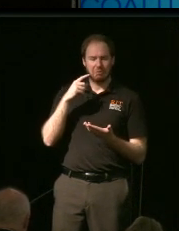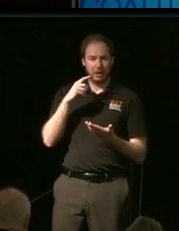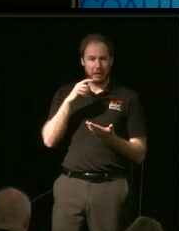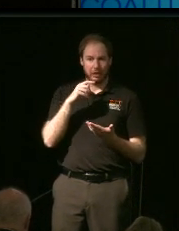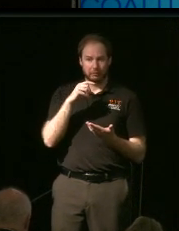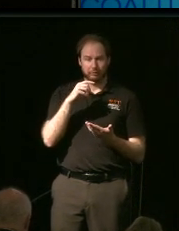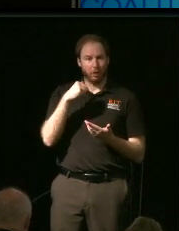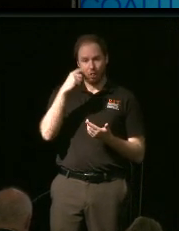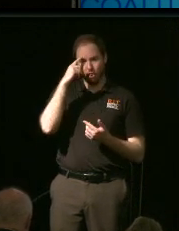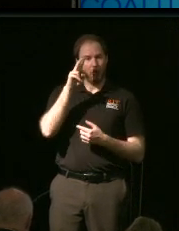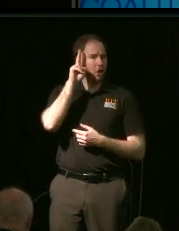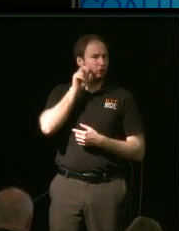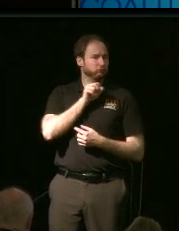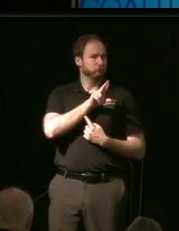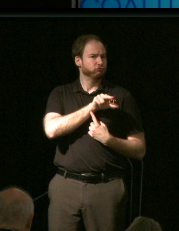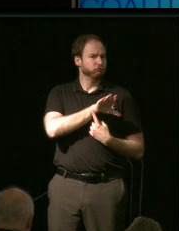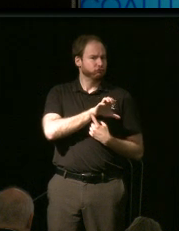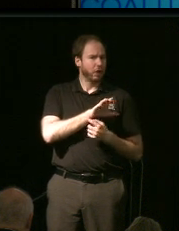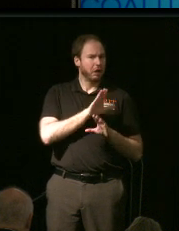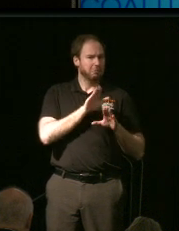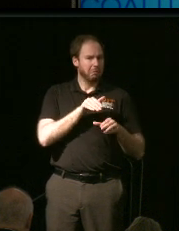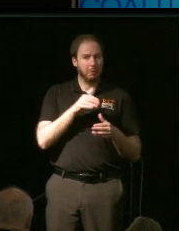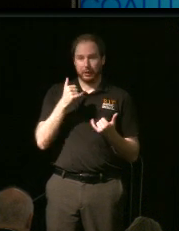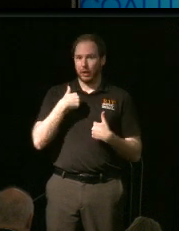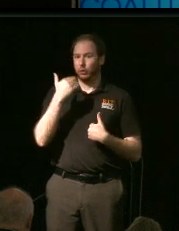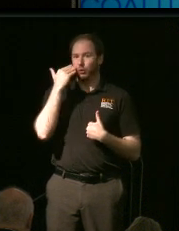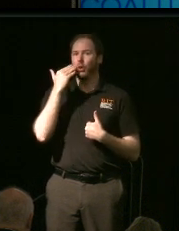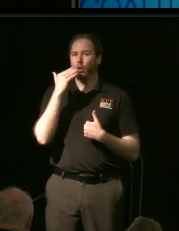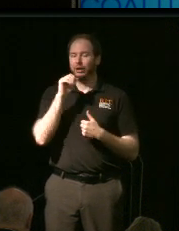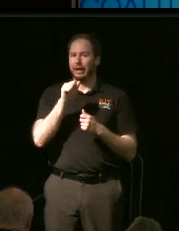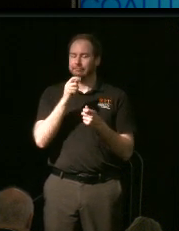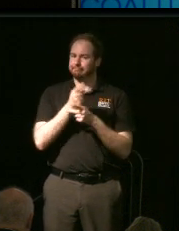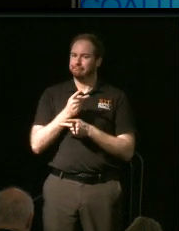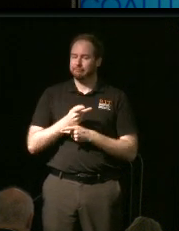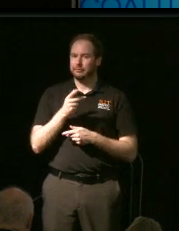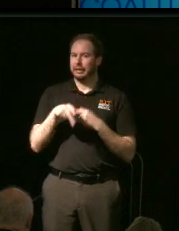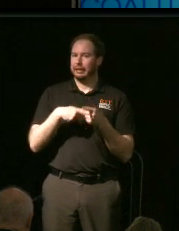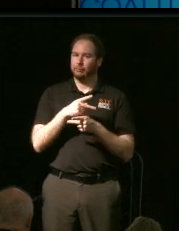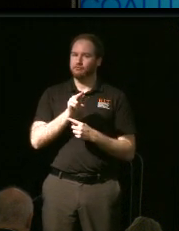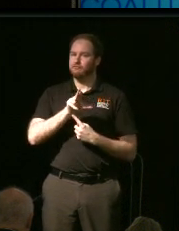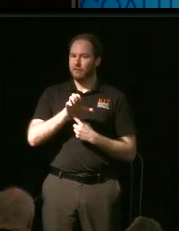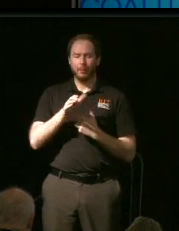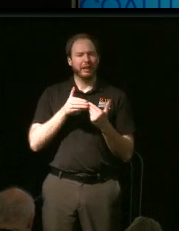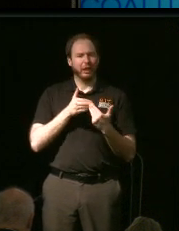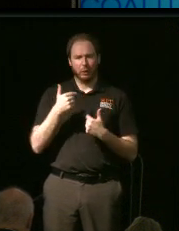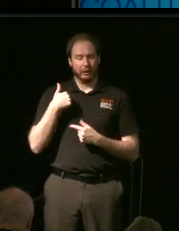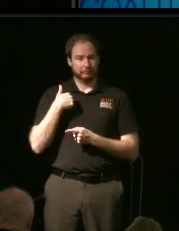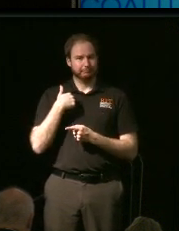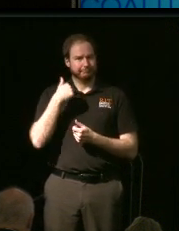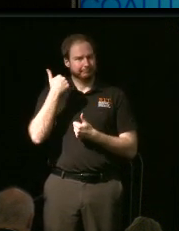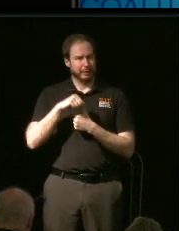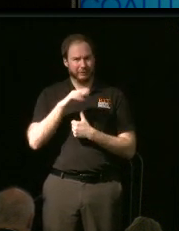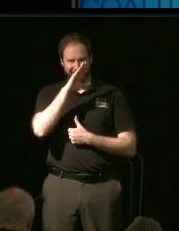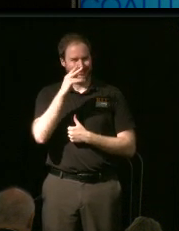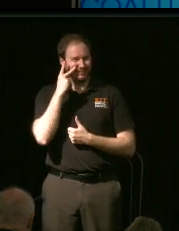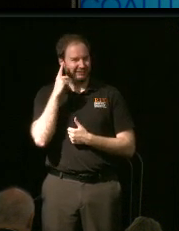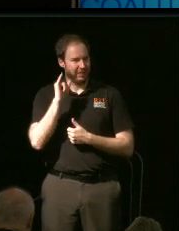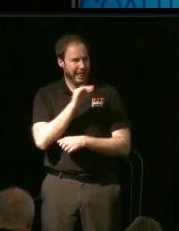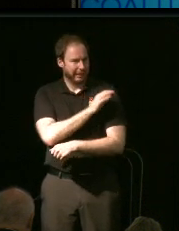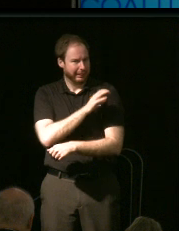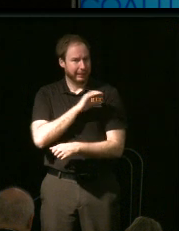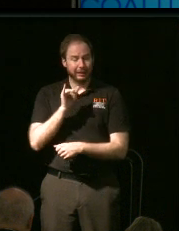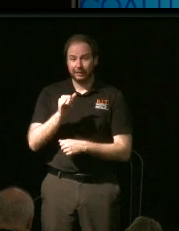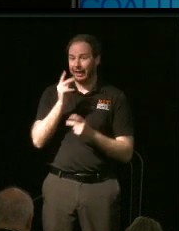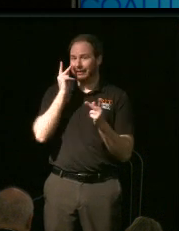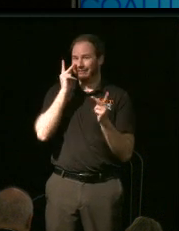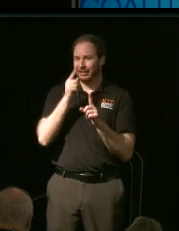was even rarer than it is now, that we know it is now. And we never saw anybody in clinic because the vision part